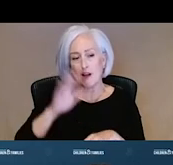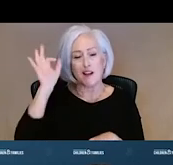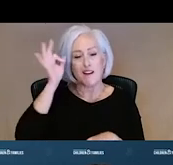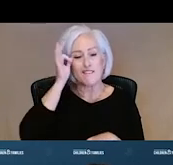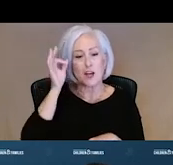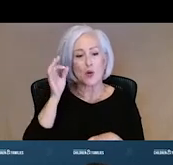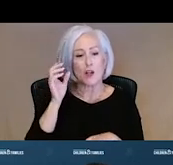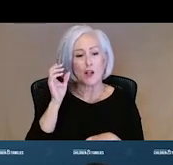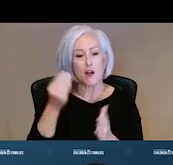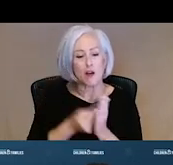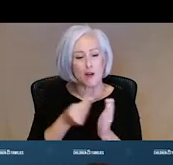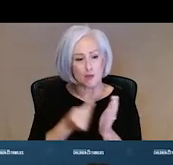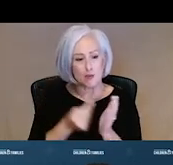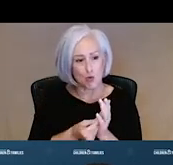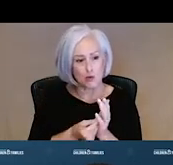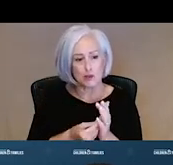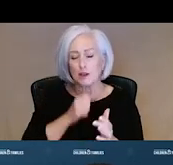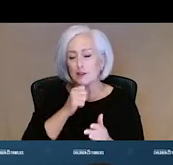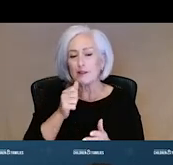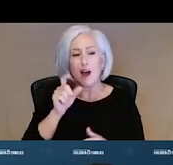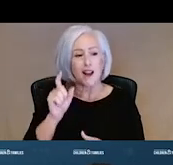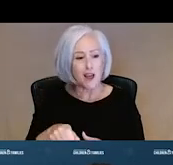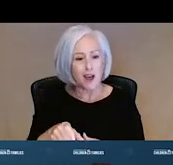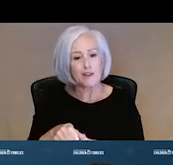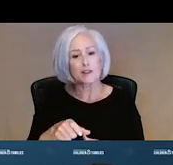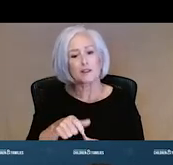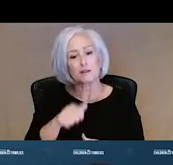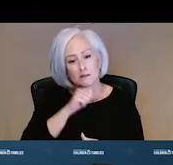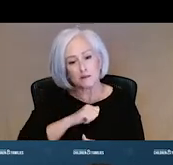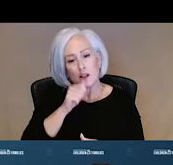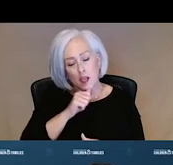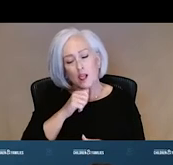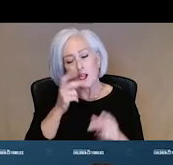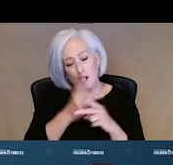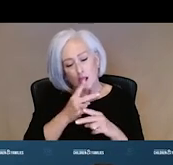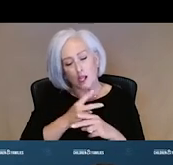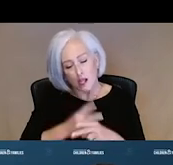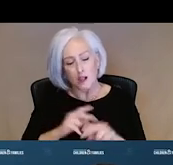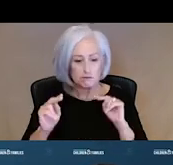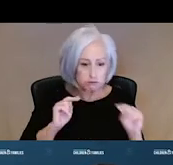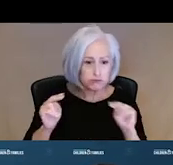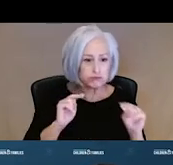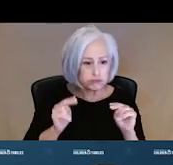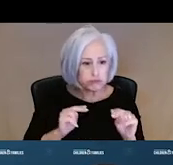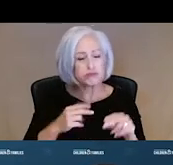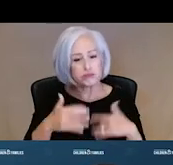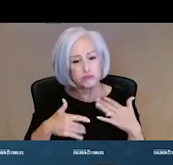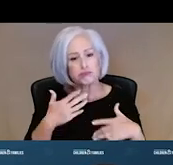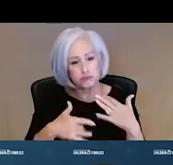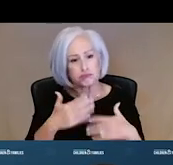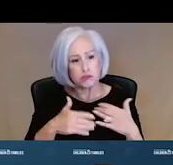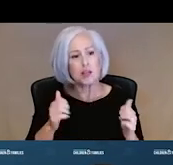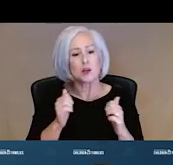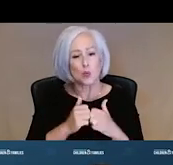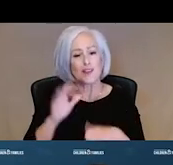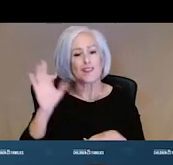rigorous and time-consuming process of negotiating an indirect cost rate with a federal cognizant agency.